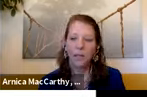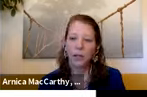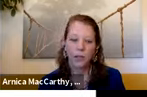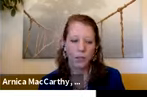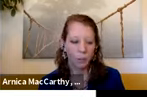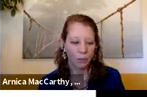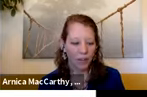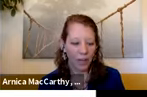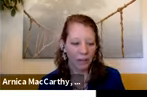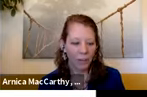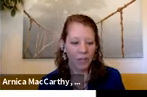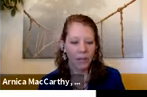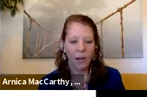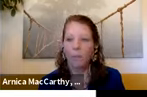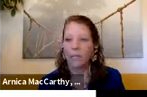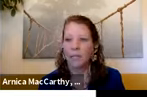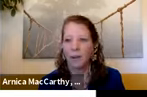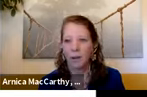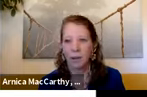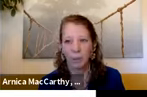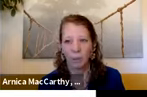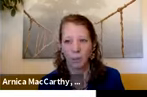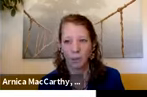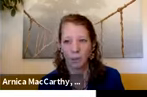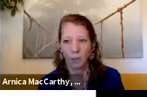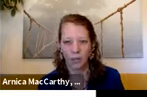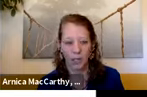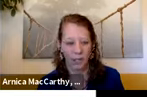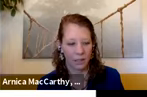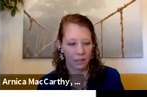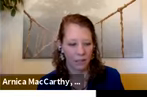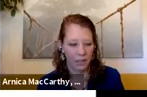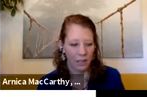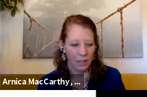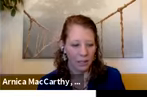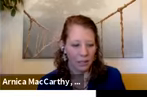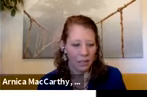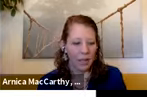and encourage you to provide written comments on the proposed project.